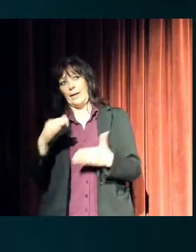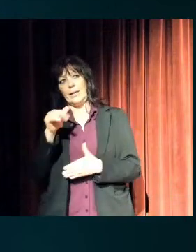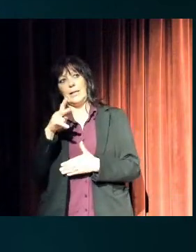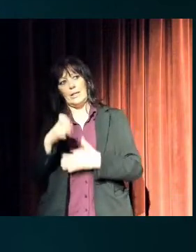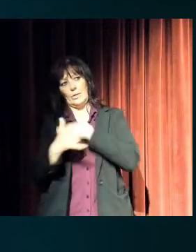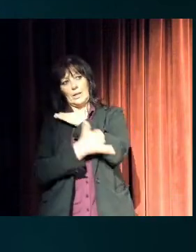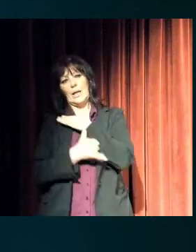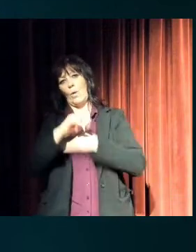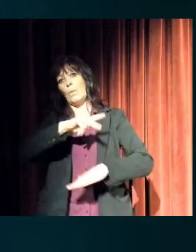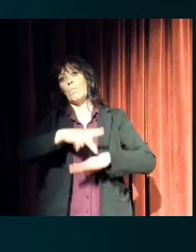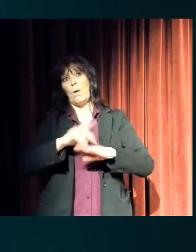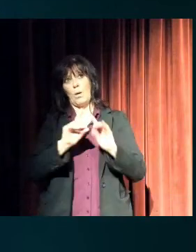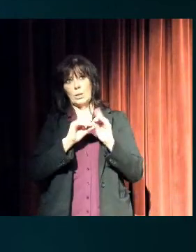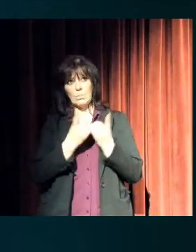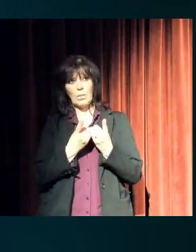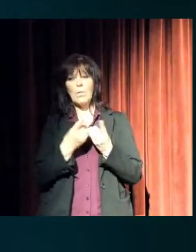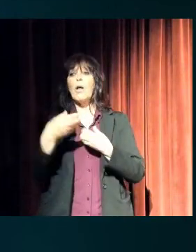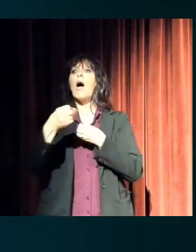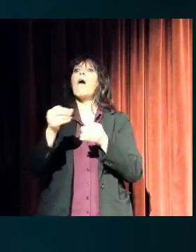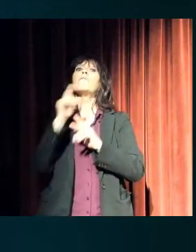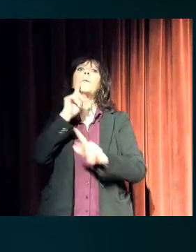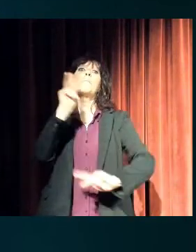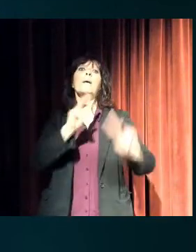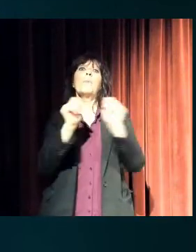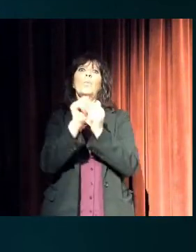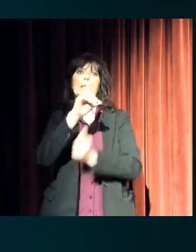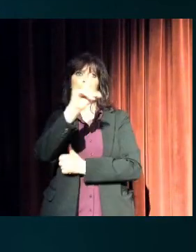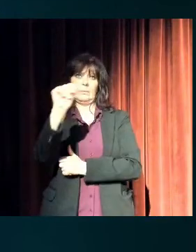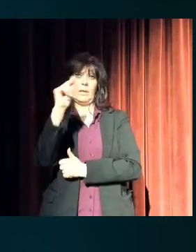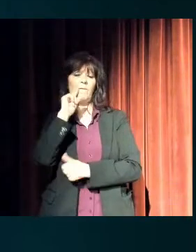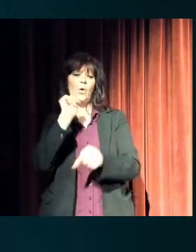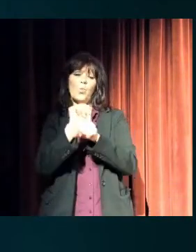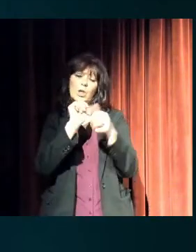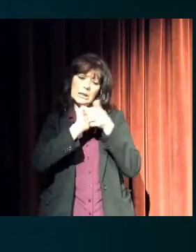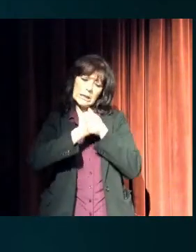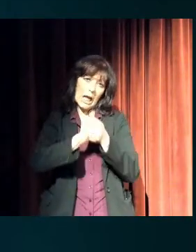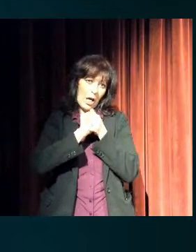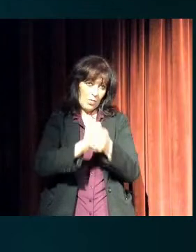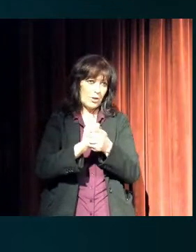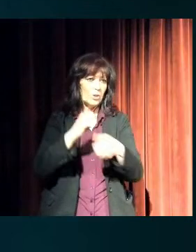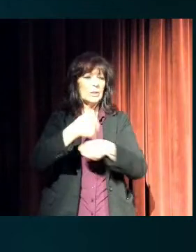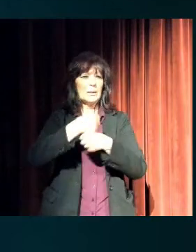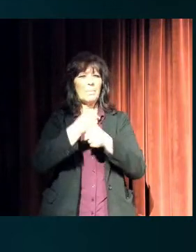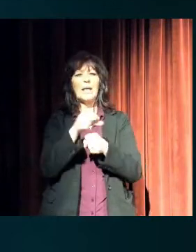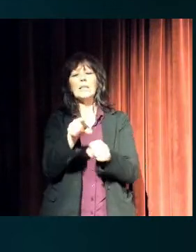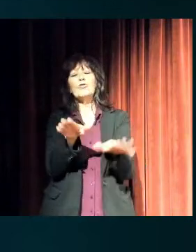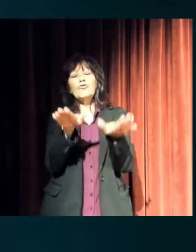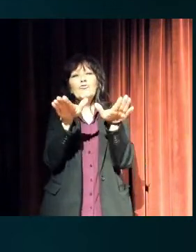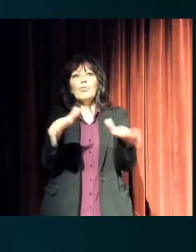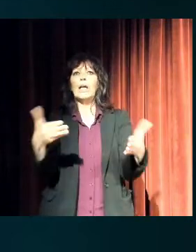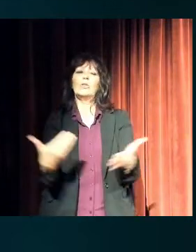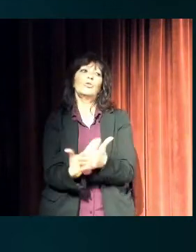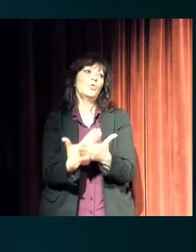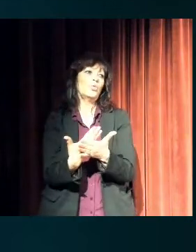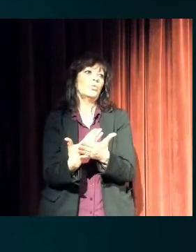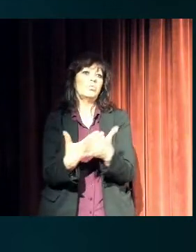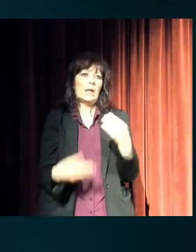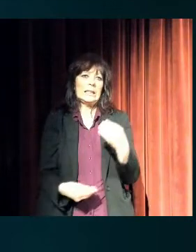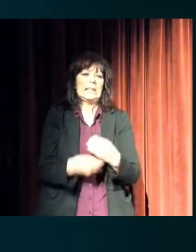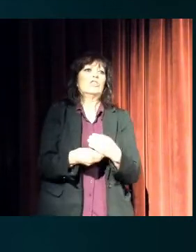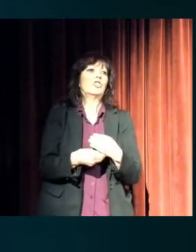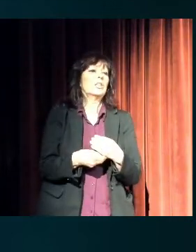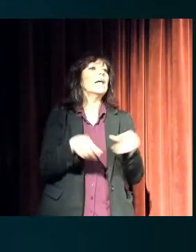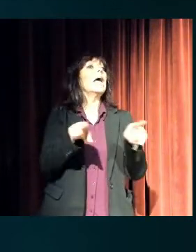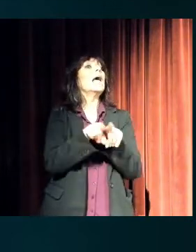County Parks Department and the Office for People with Disabilities for working together to create these great new additions to the parks,